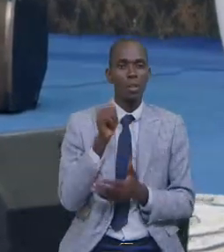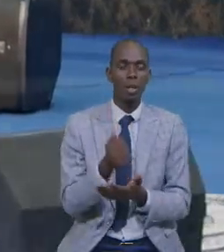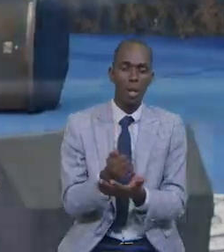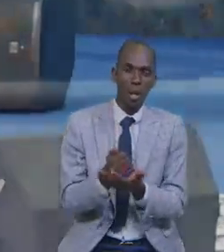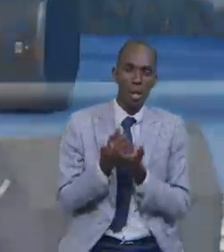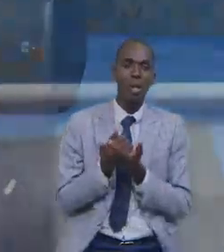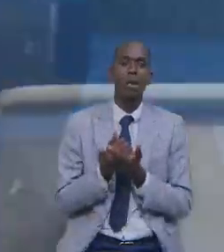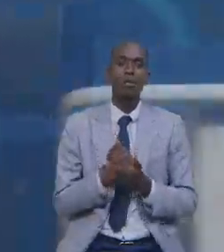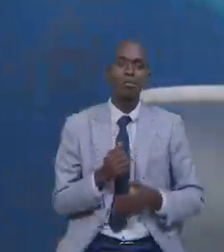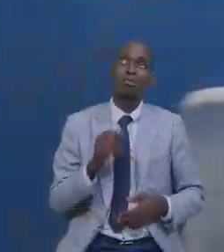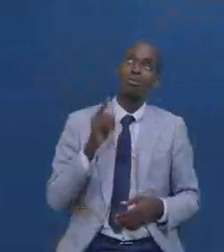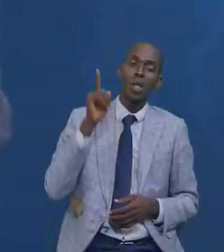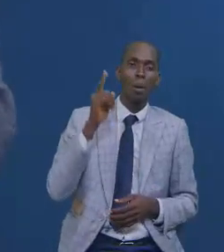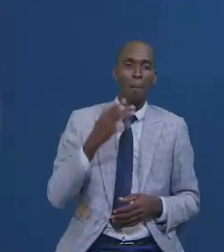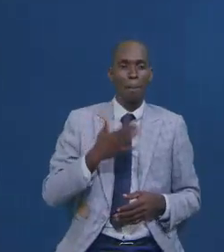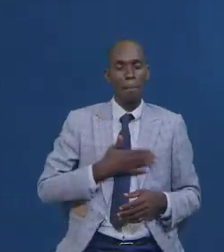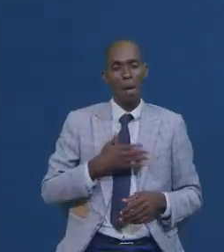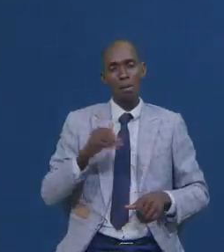mine unbelief.